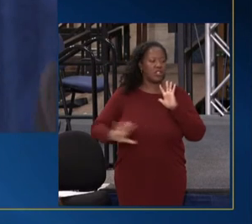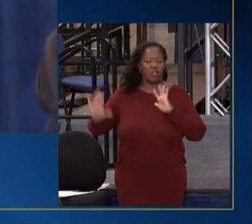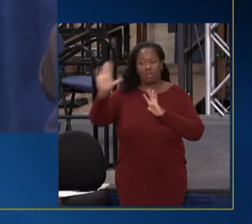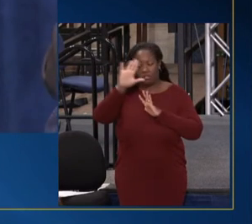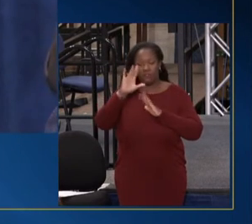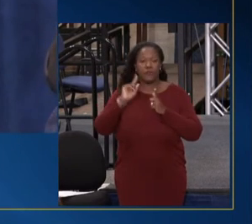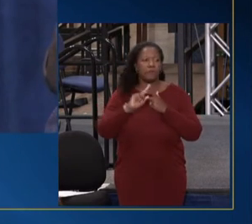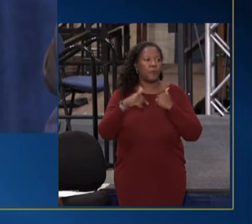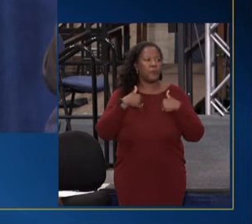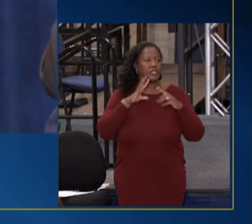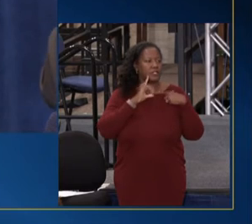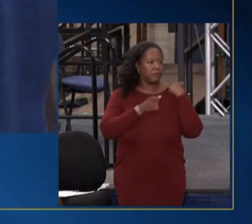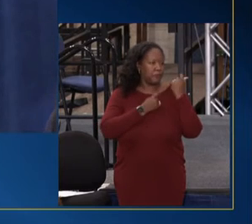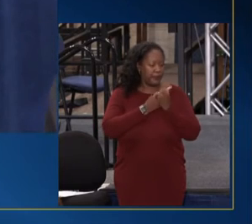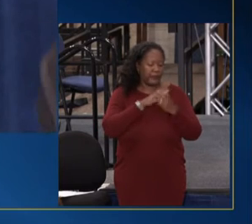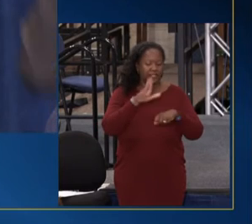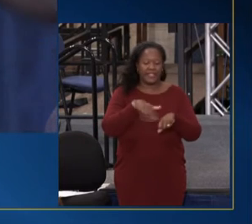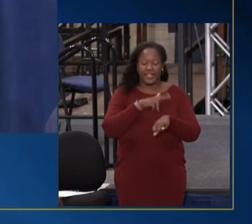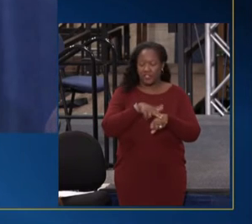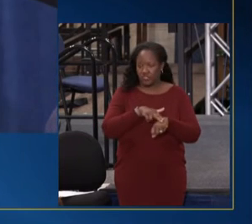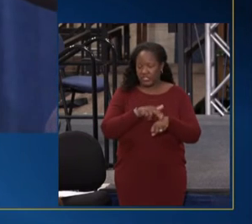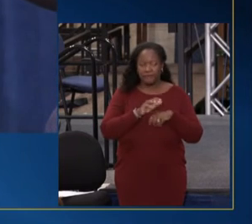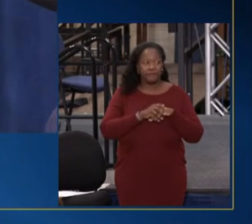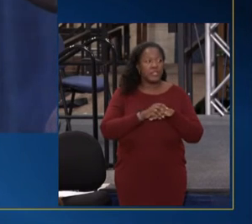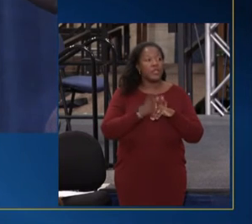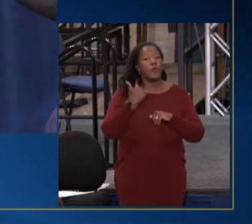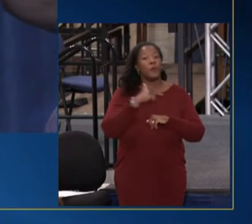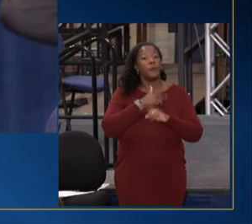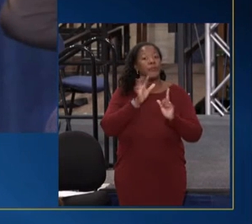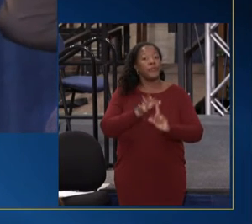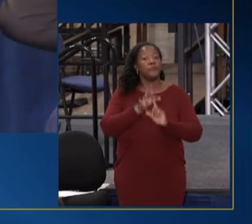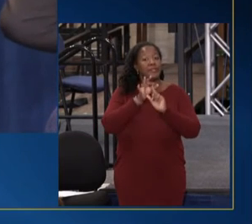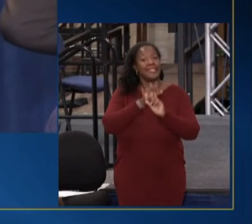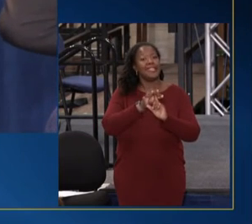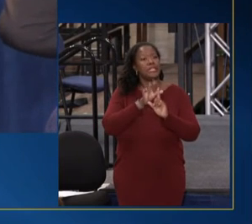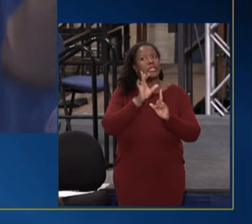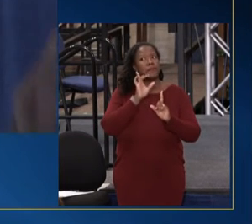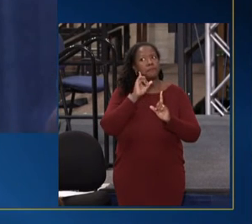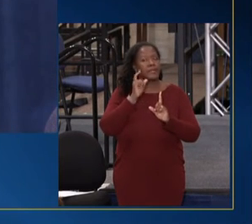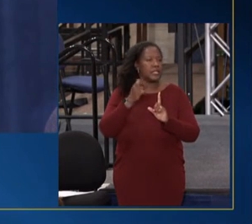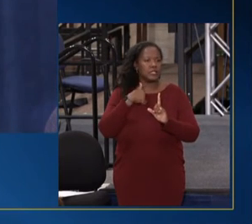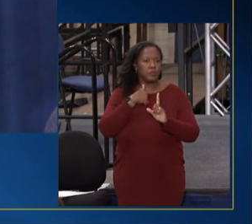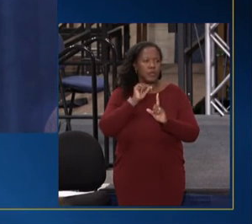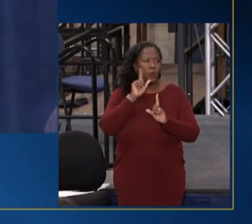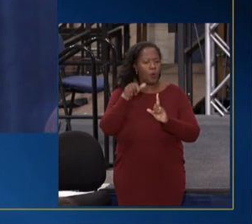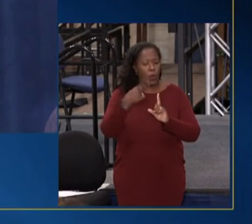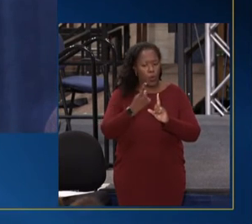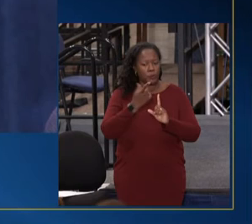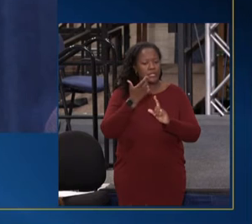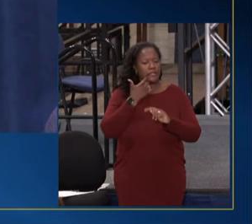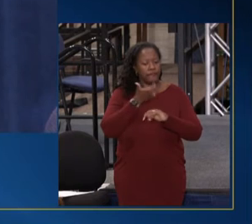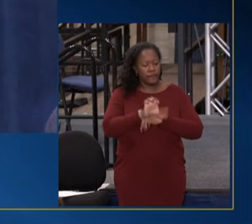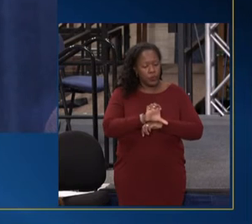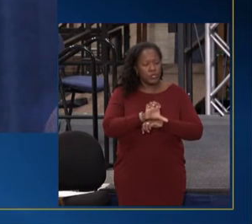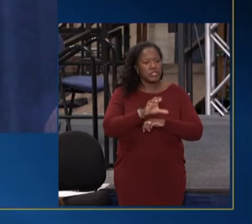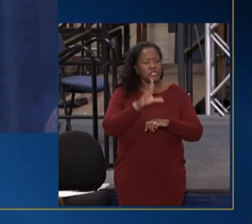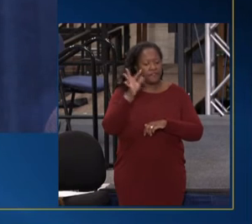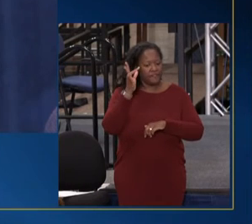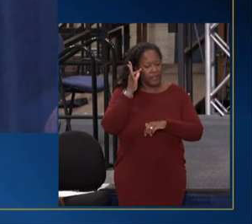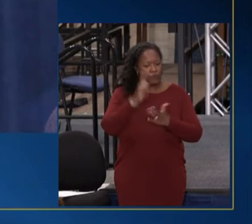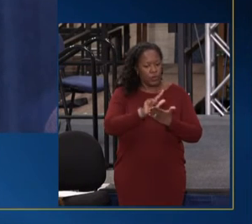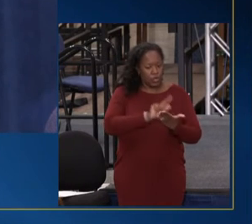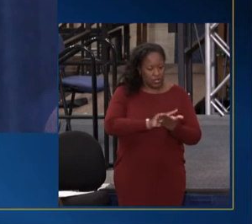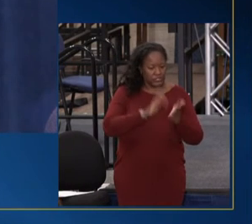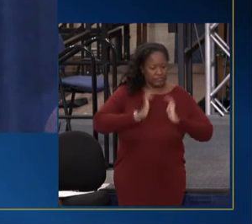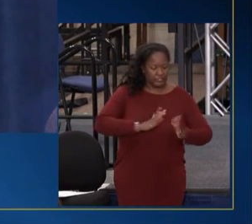nationally facing office, and we're very unique to other civil rights offices because we don't just enforce federal civil rights laws, we also